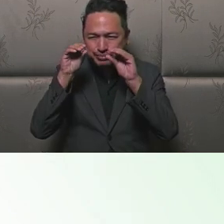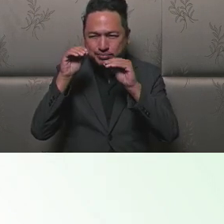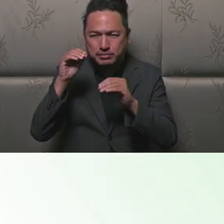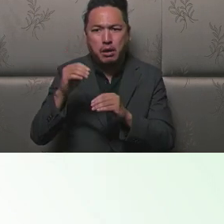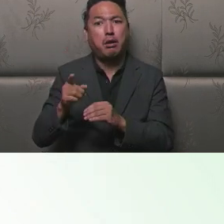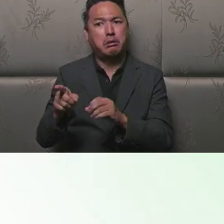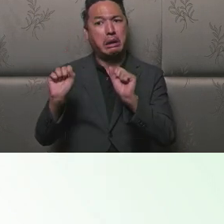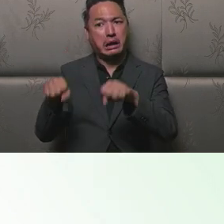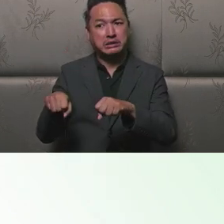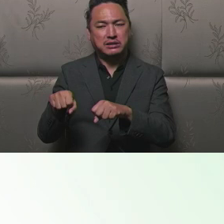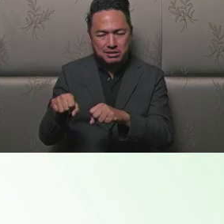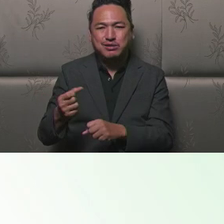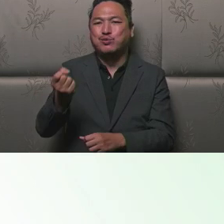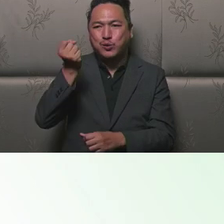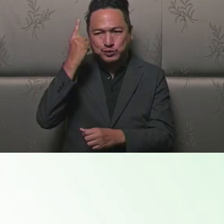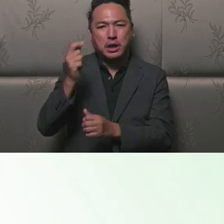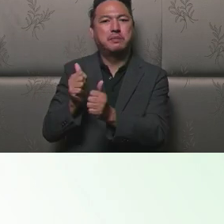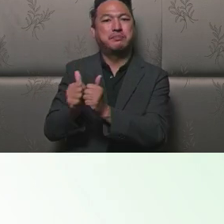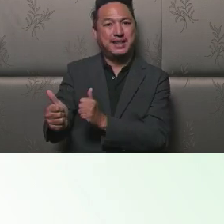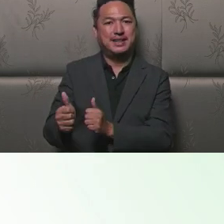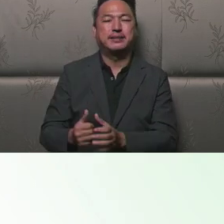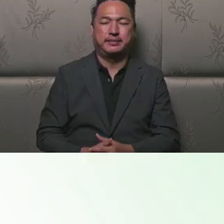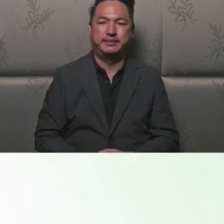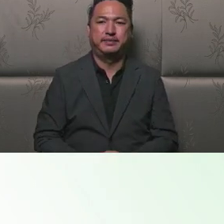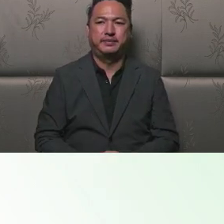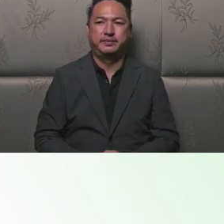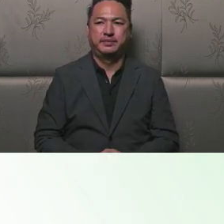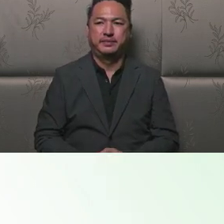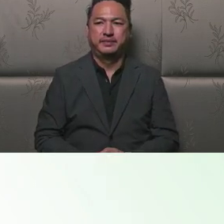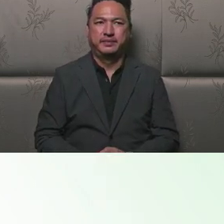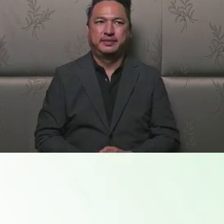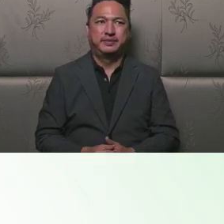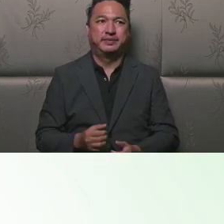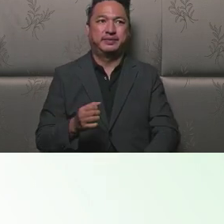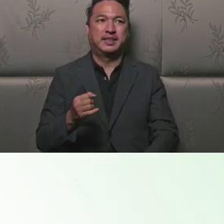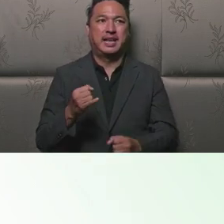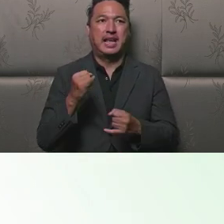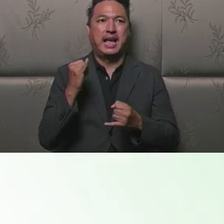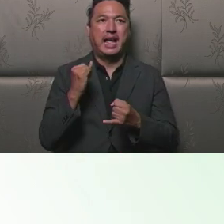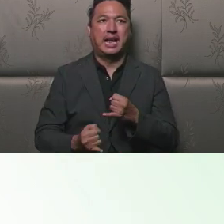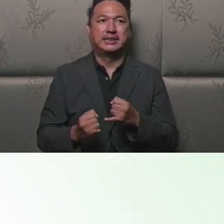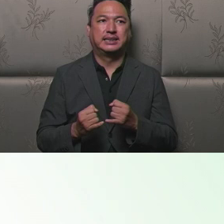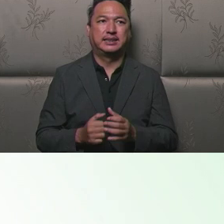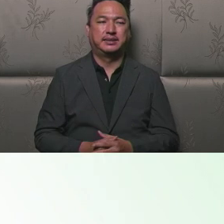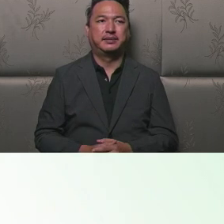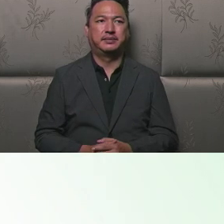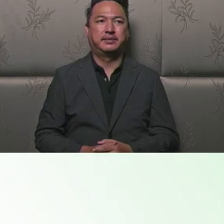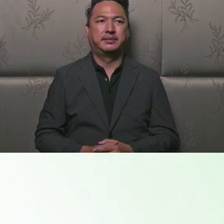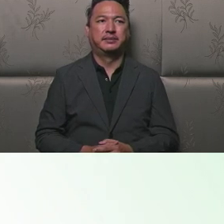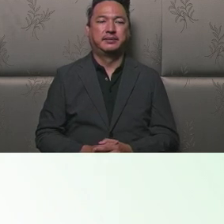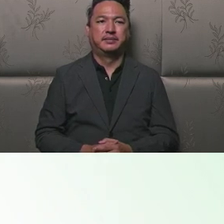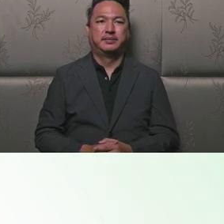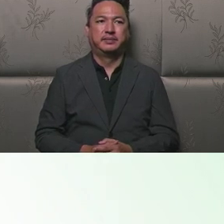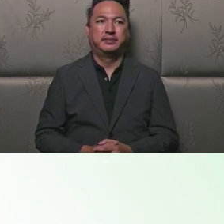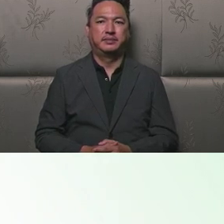To continue, I would like to share with you the impact of the Sanyog Education Program. It was simultaneously launched in 23 schools in